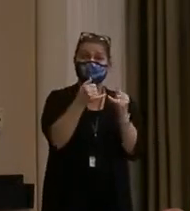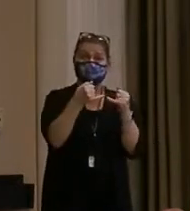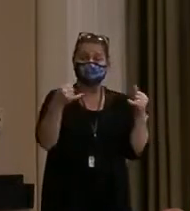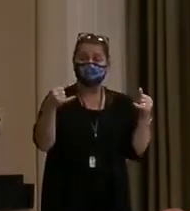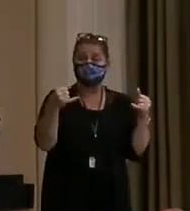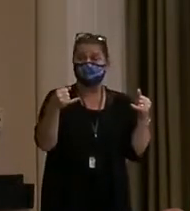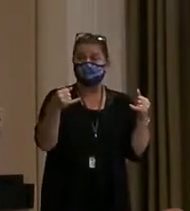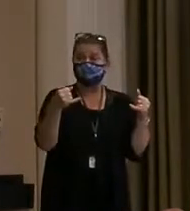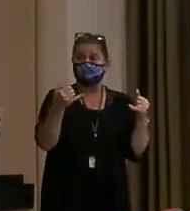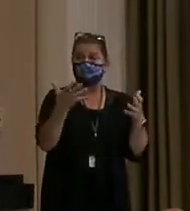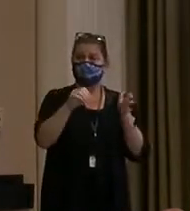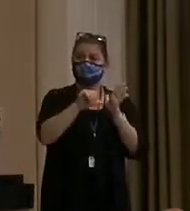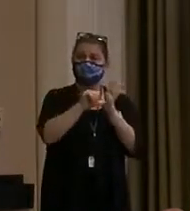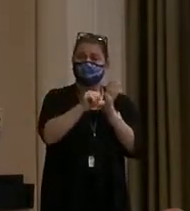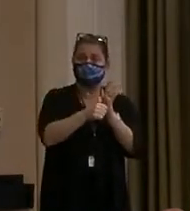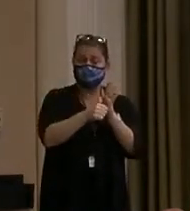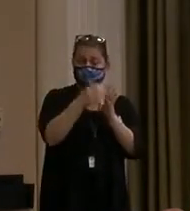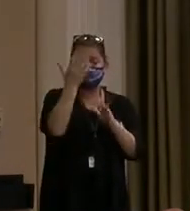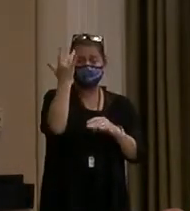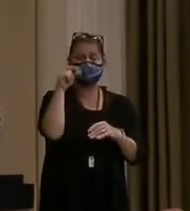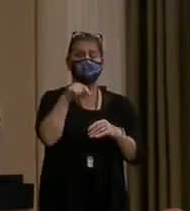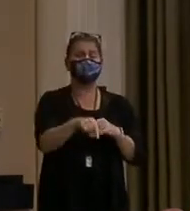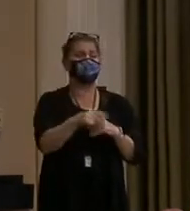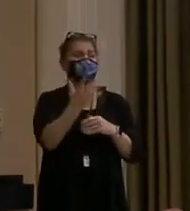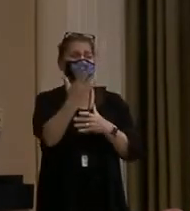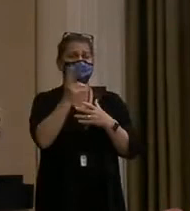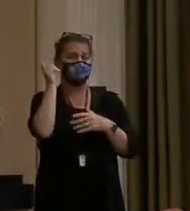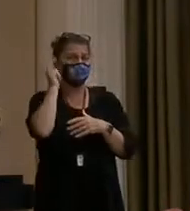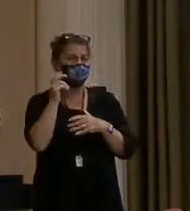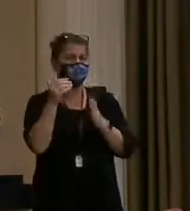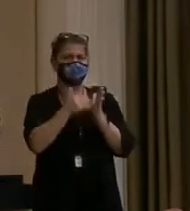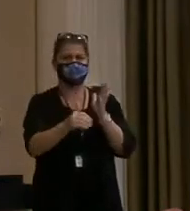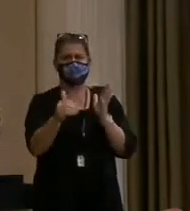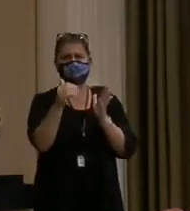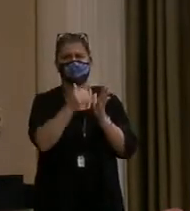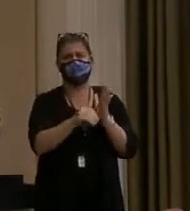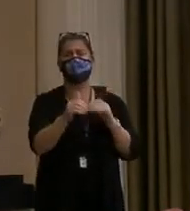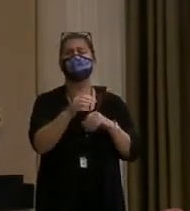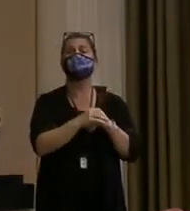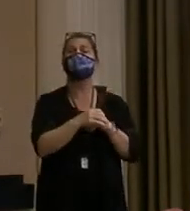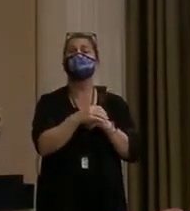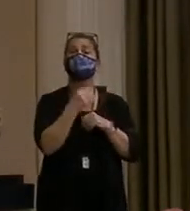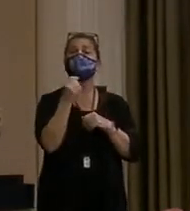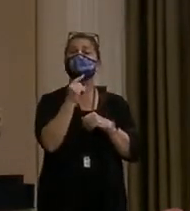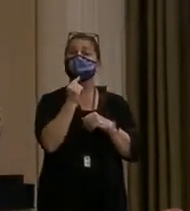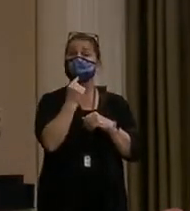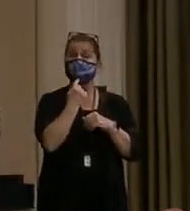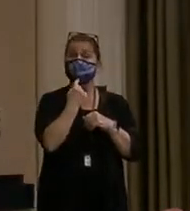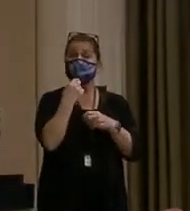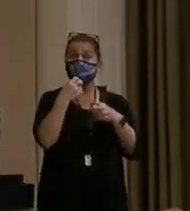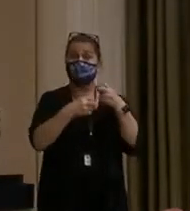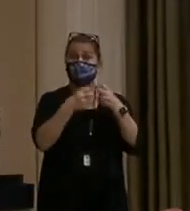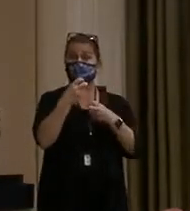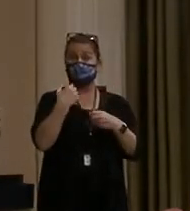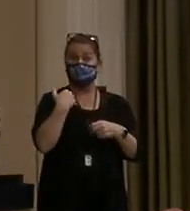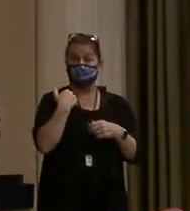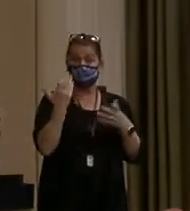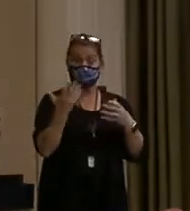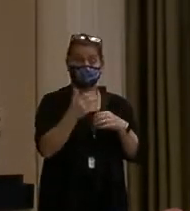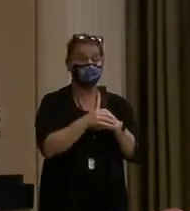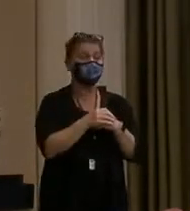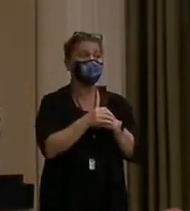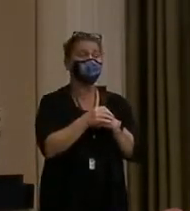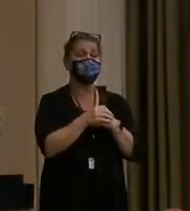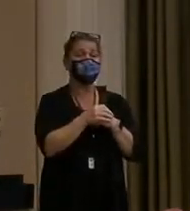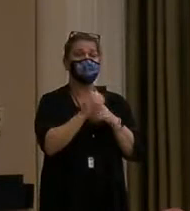that I wanted to emphasize because it was something that we heard from the people that we interviewed. One of the real serious dilemmas that they had is